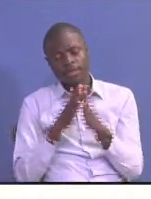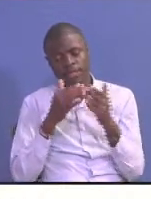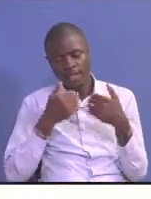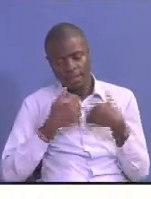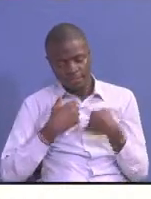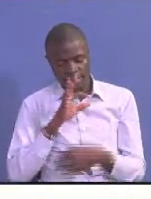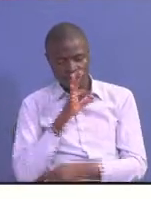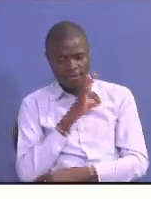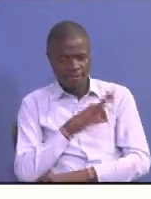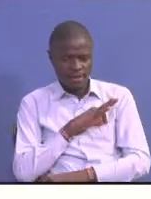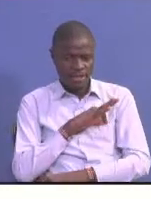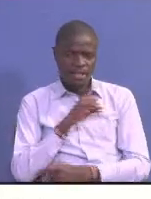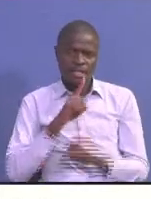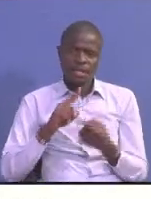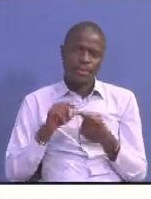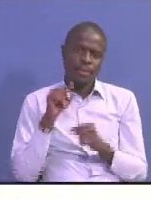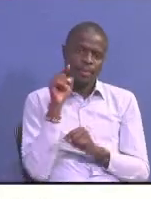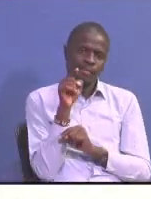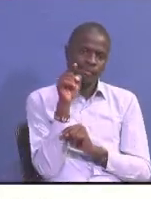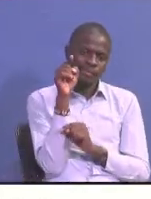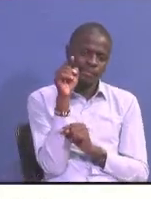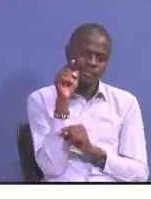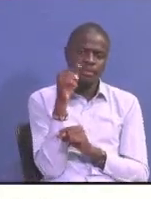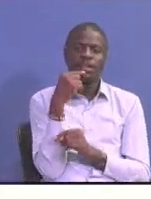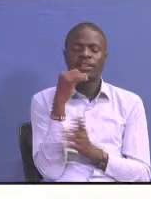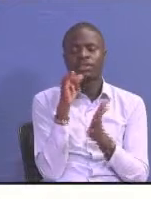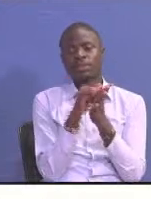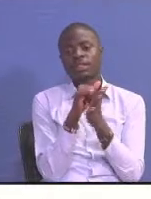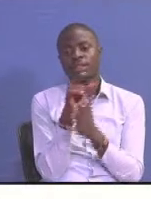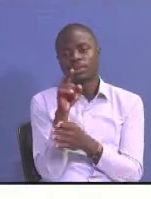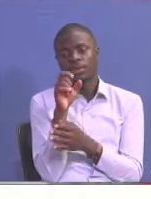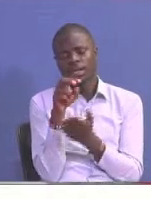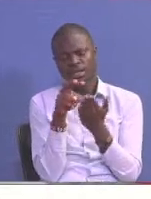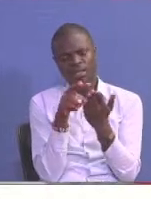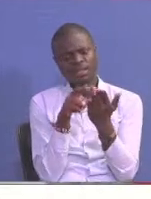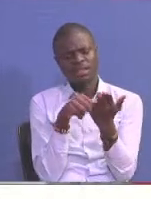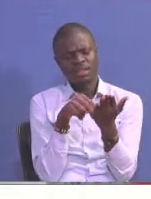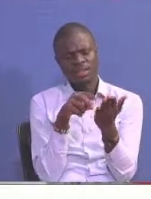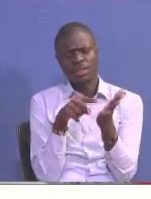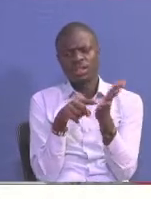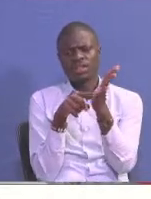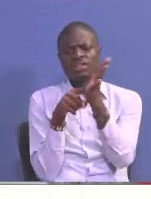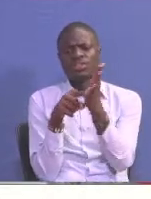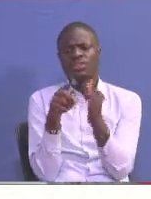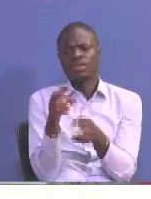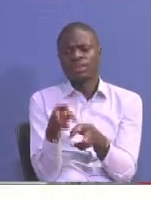invested into you so that you can lead, you can show the way.